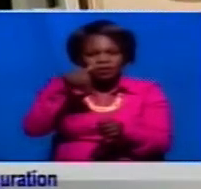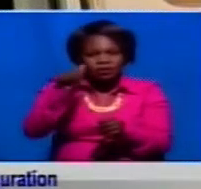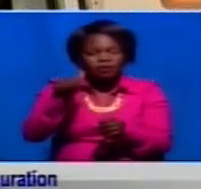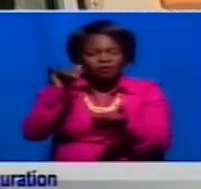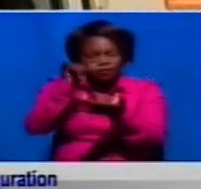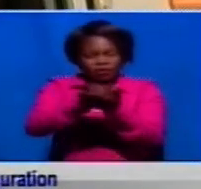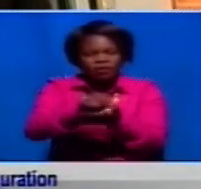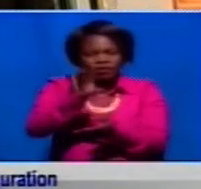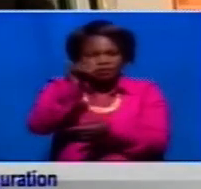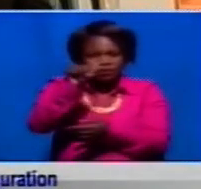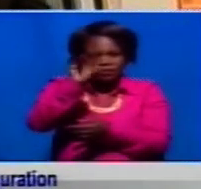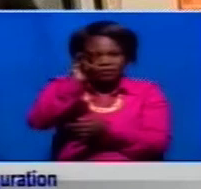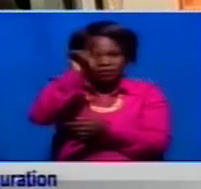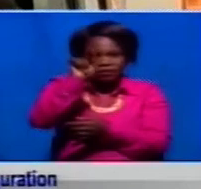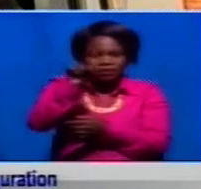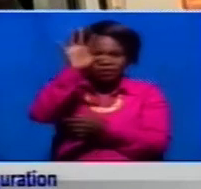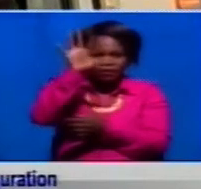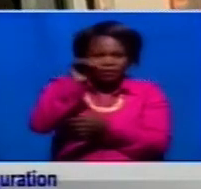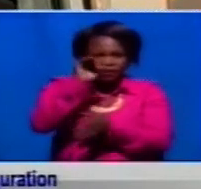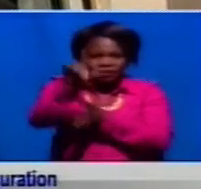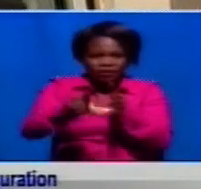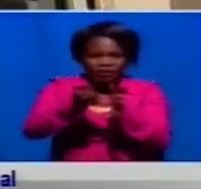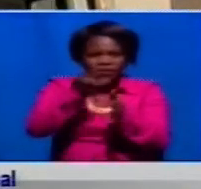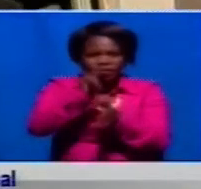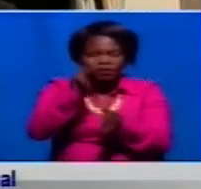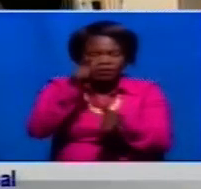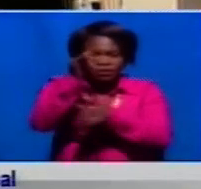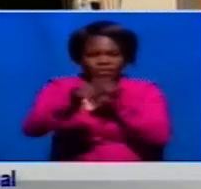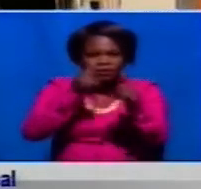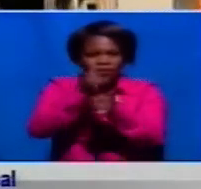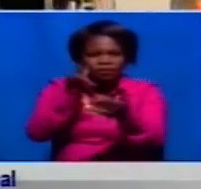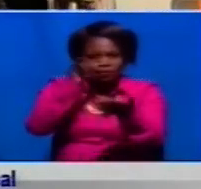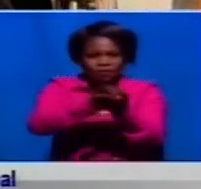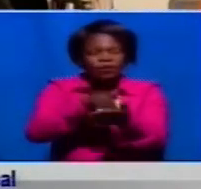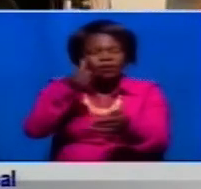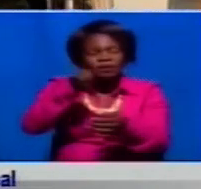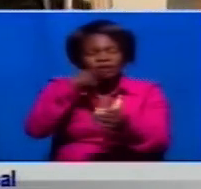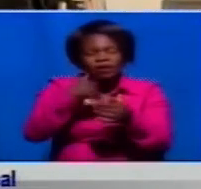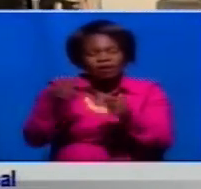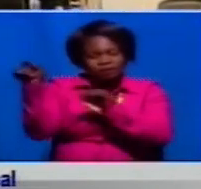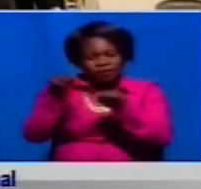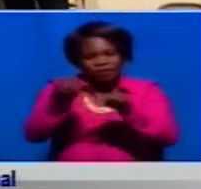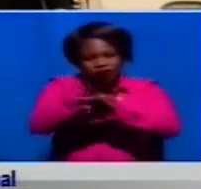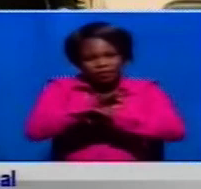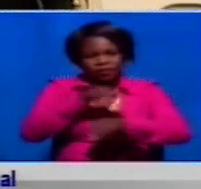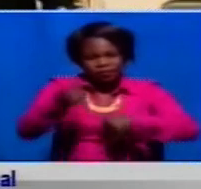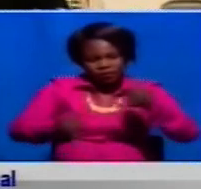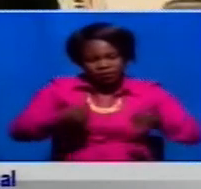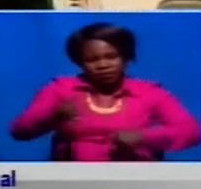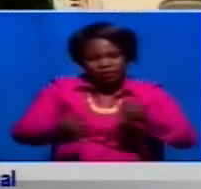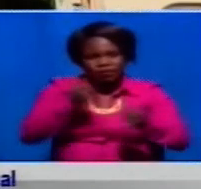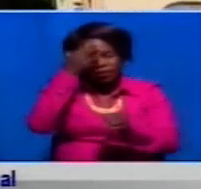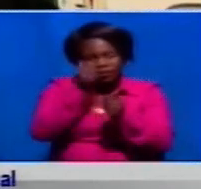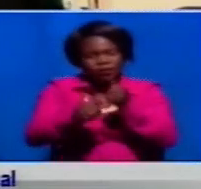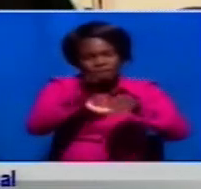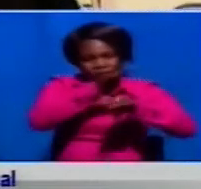at 1750 hours at the Kenneth Kaunda International Airport, said he has come to Zambia to celebrate because Zimbabwe and Zambia